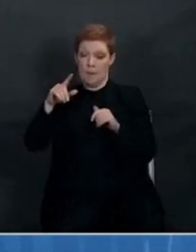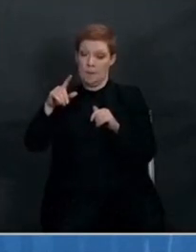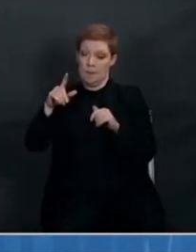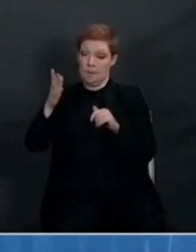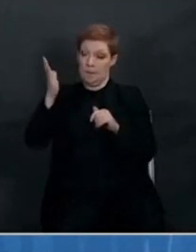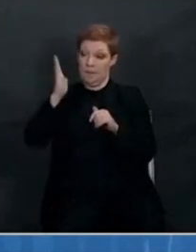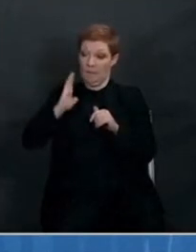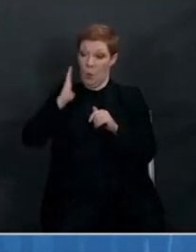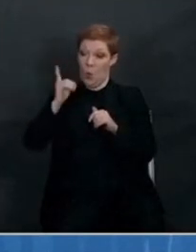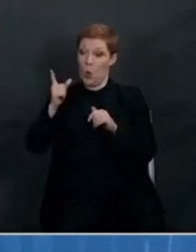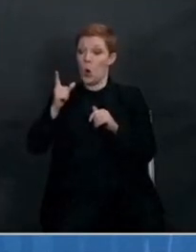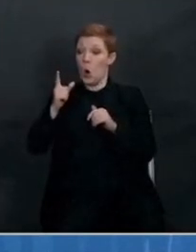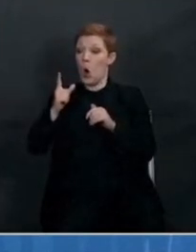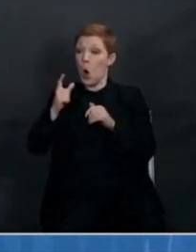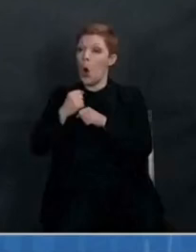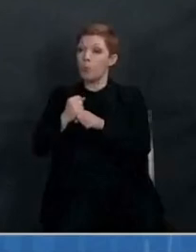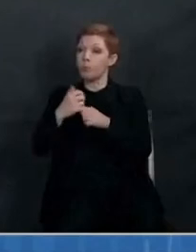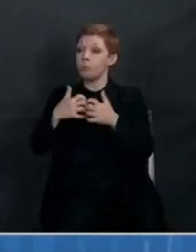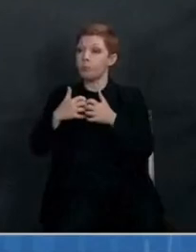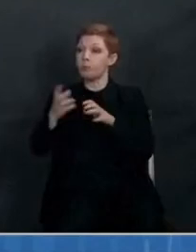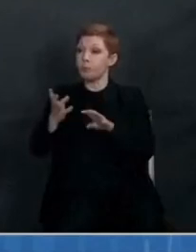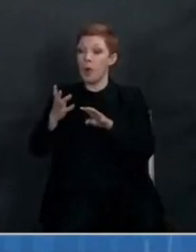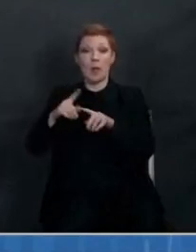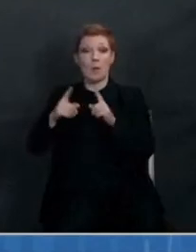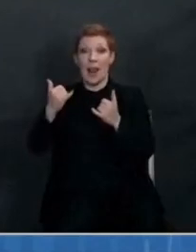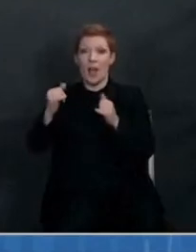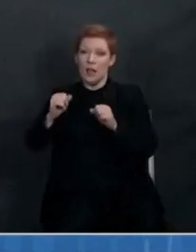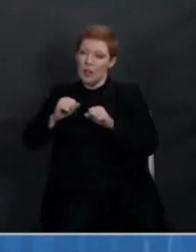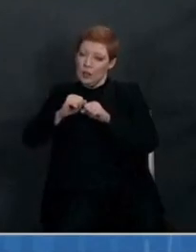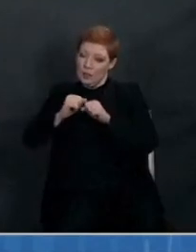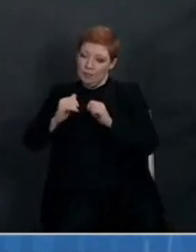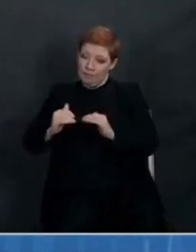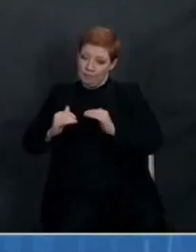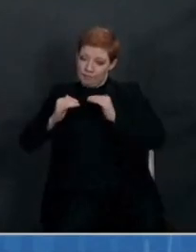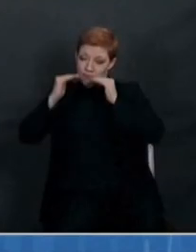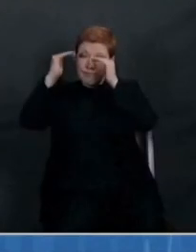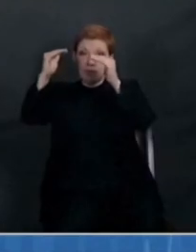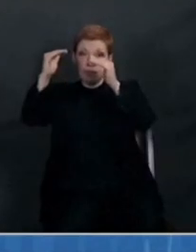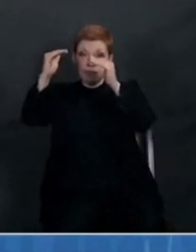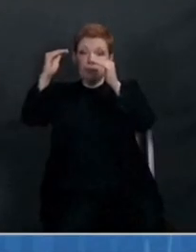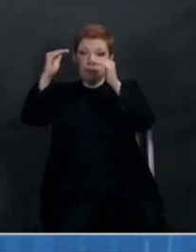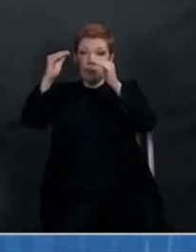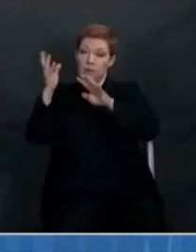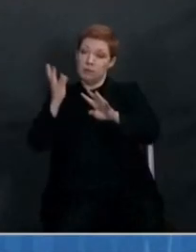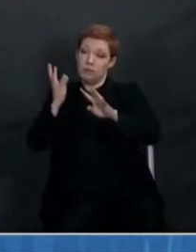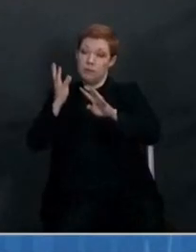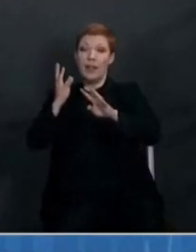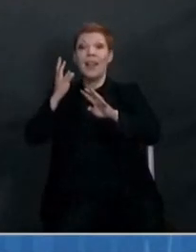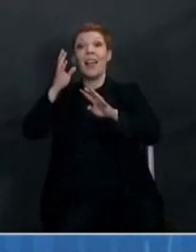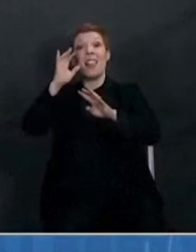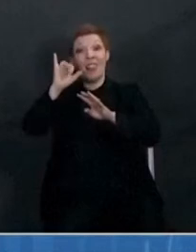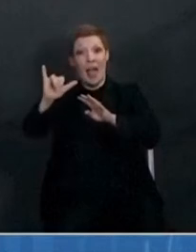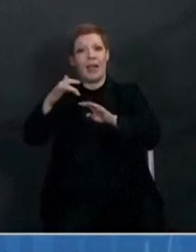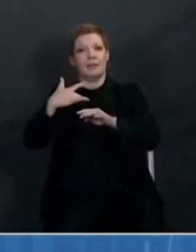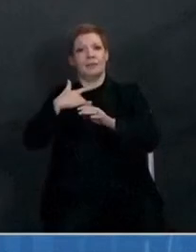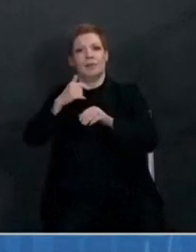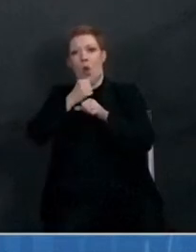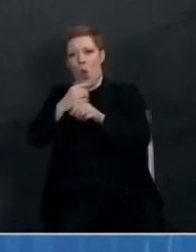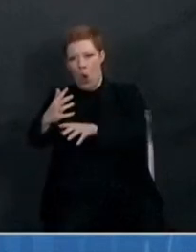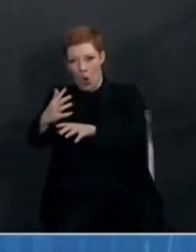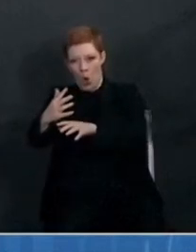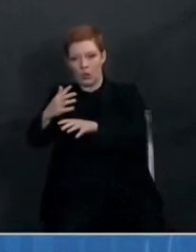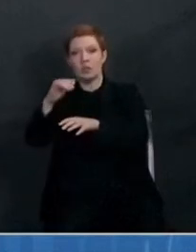And obviously, the unit costs will come down only when we can get to that mass production and scale. So there's a chicken and